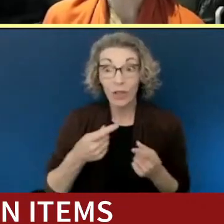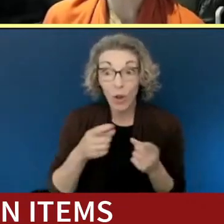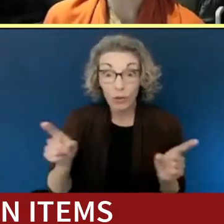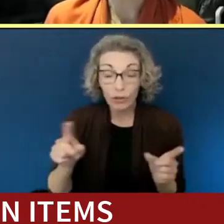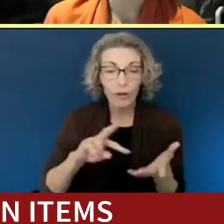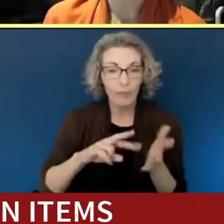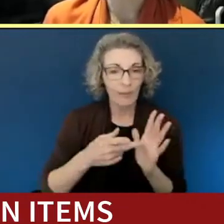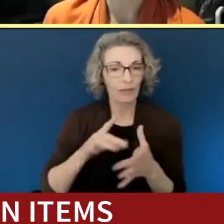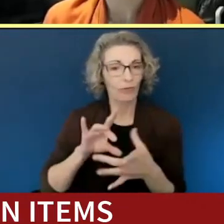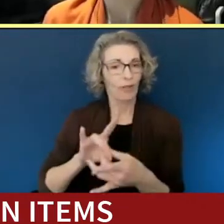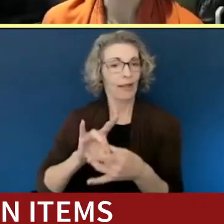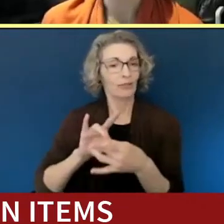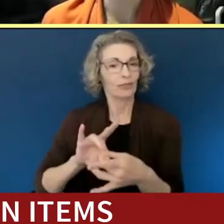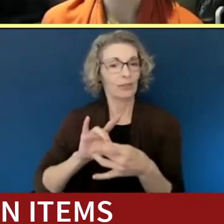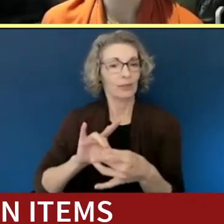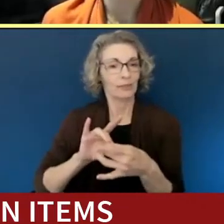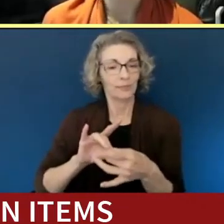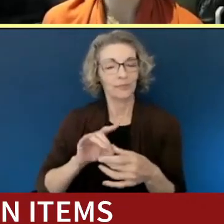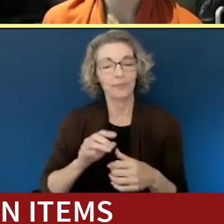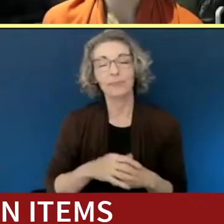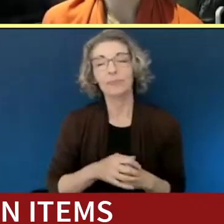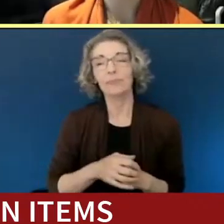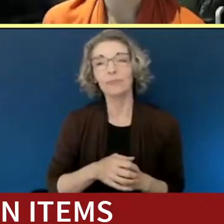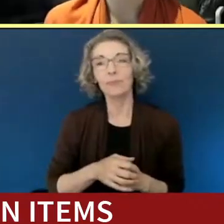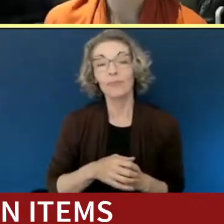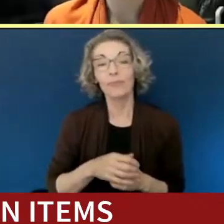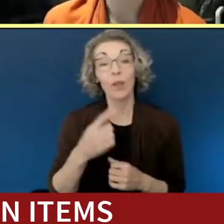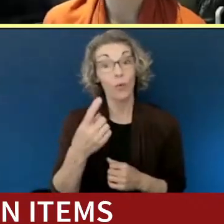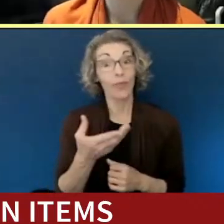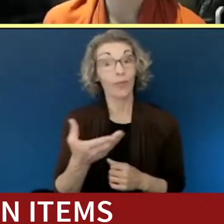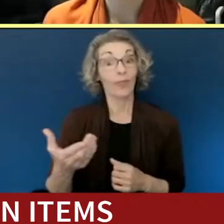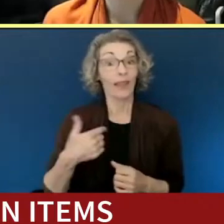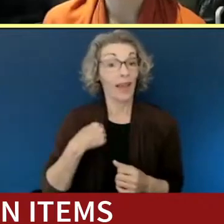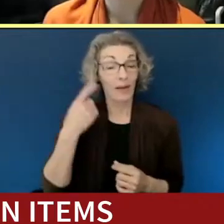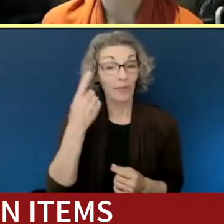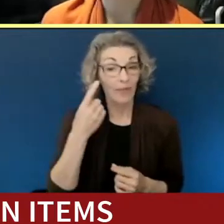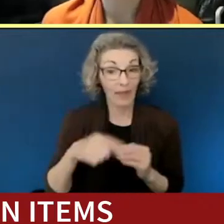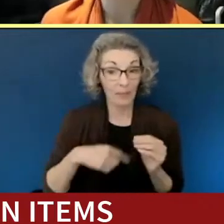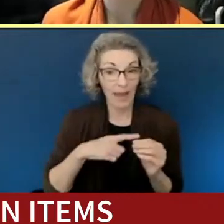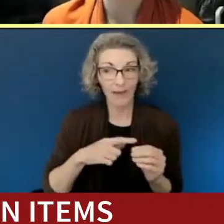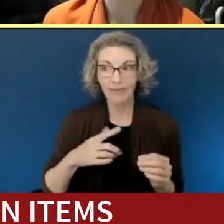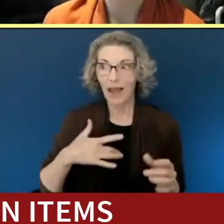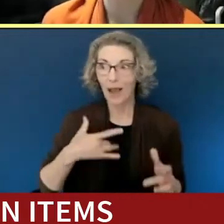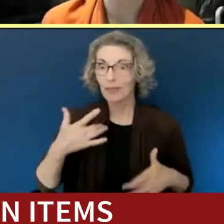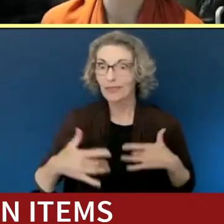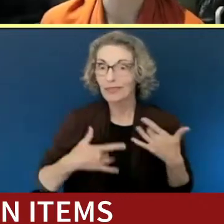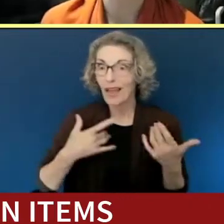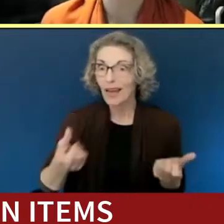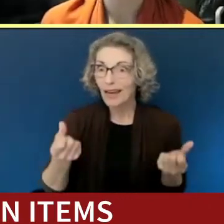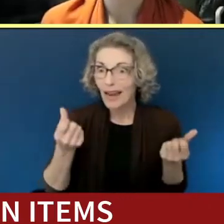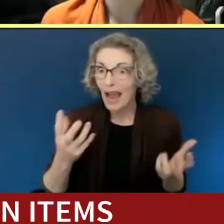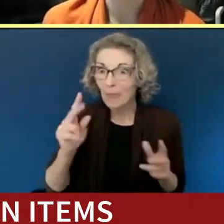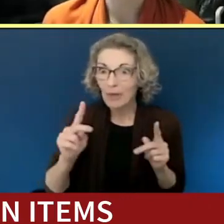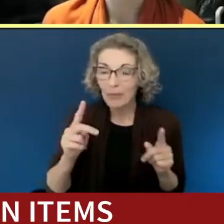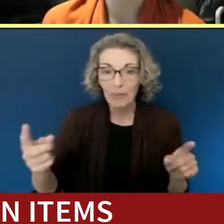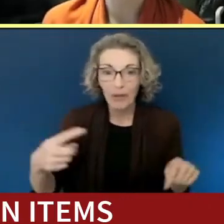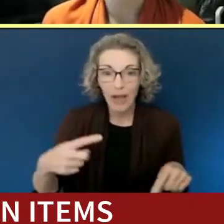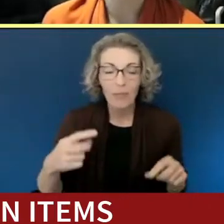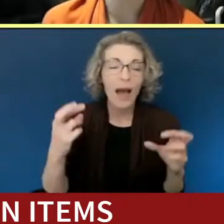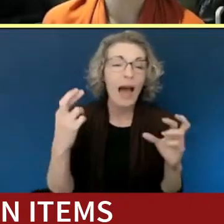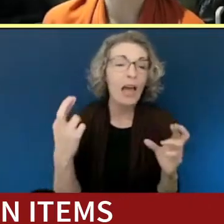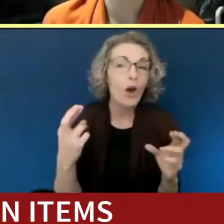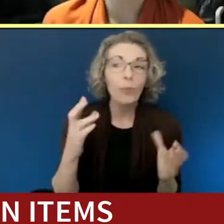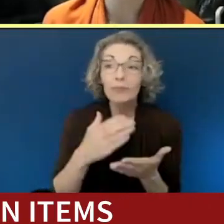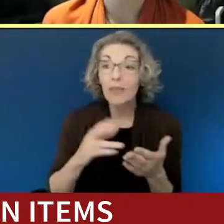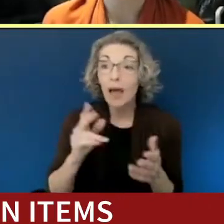I guess one of the things I'm thinking about is, I'm excited there have been so many people here. I'm really hoping there are people here for whom some